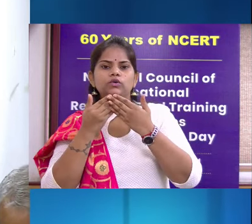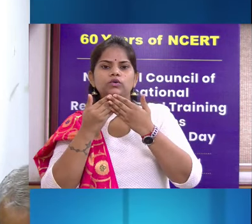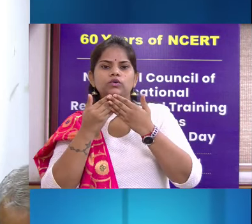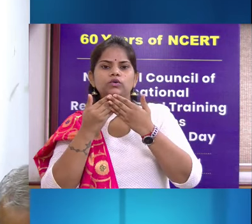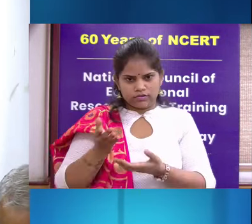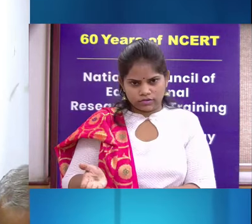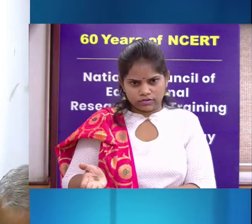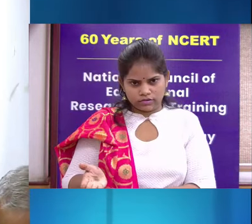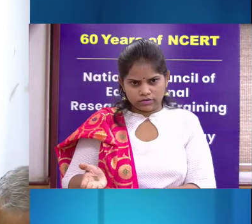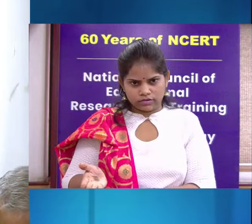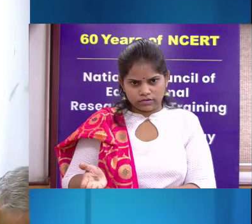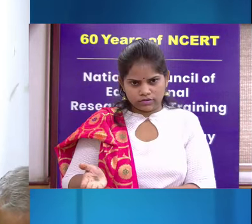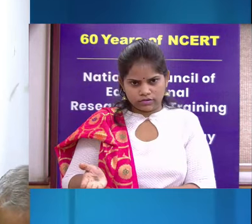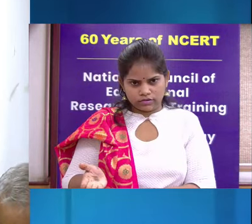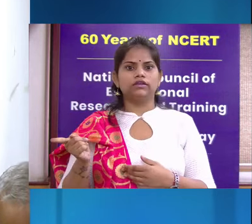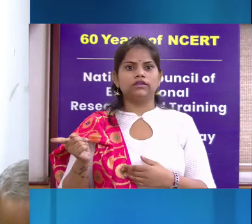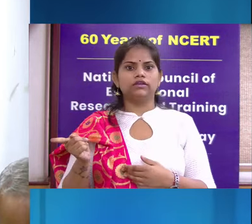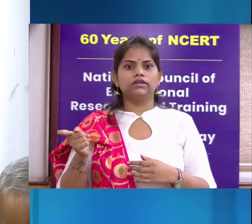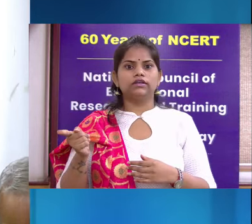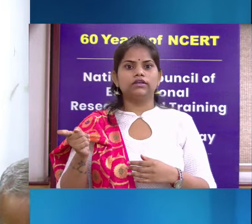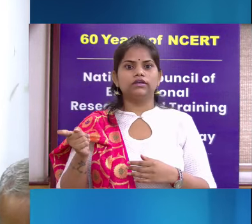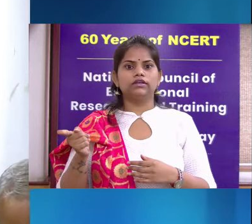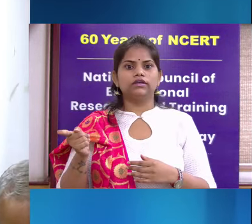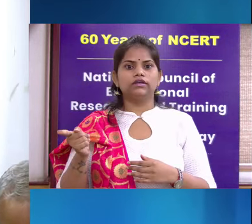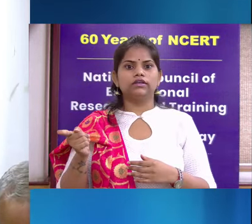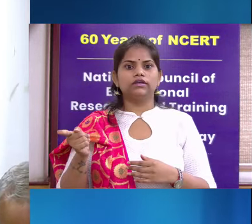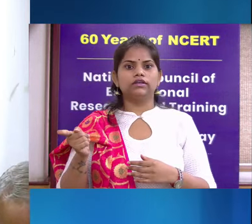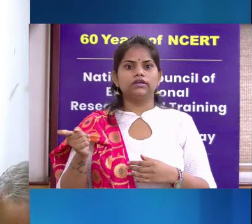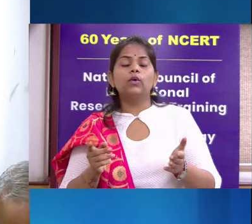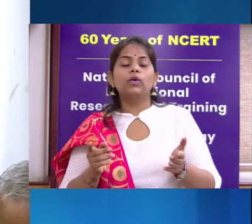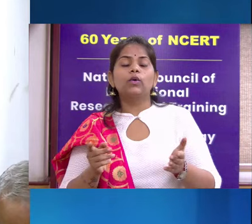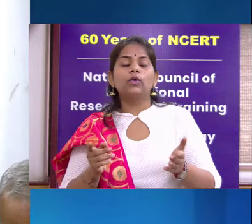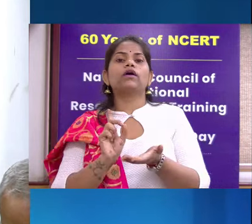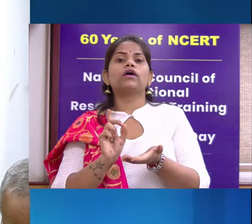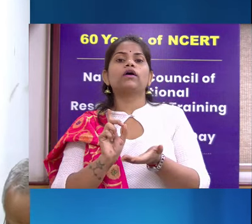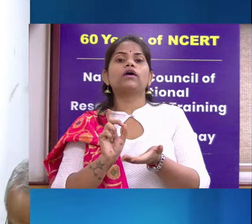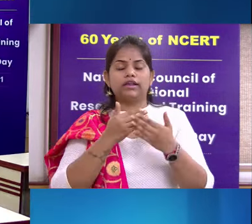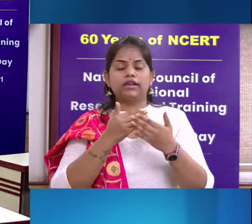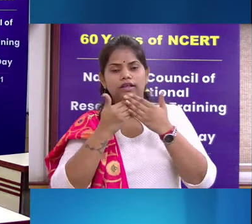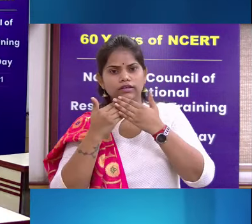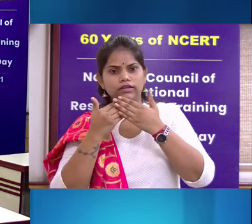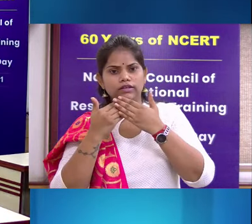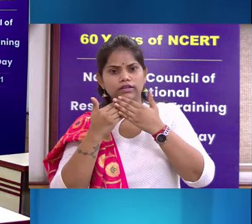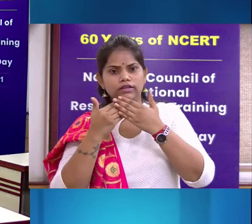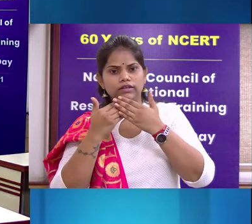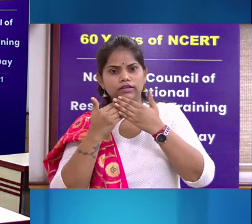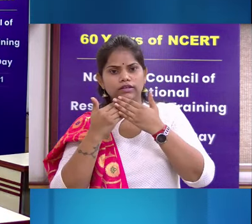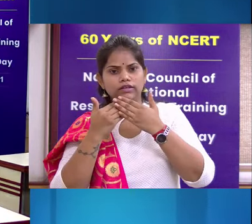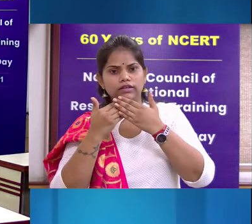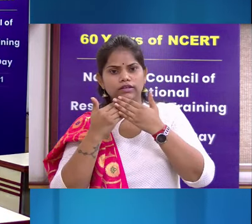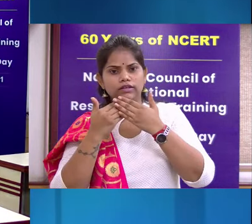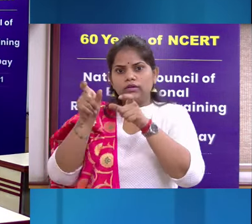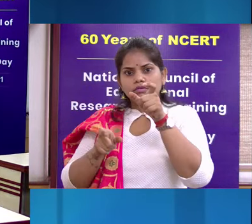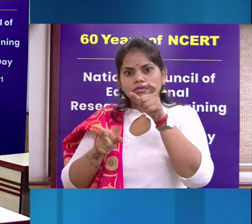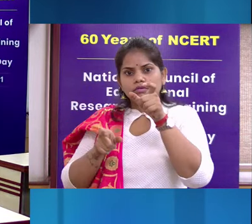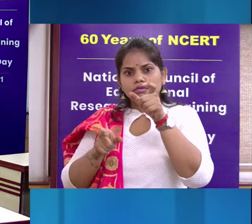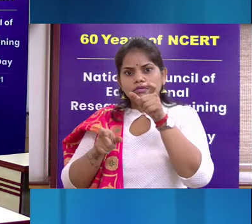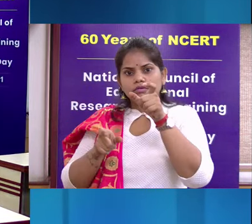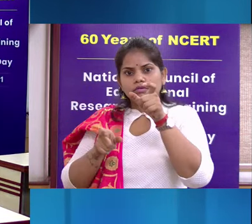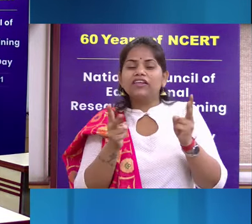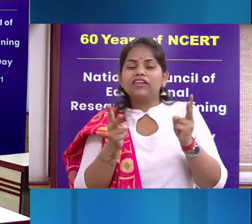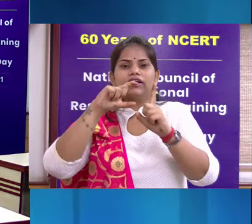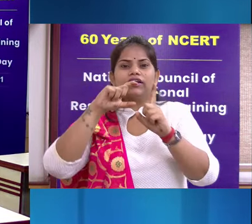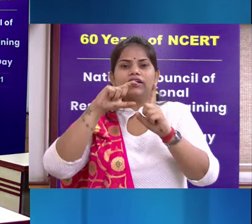and coordinate research in areas related to school education, as well as enable and encourage diverse